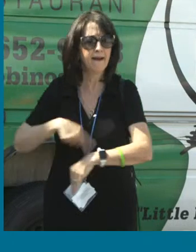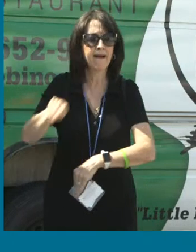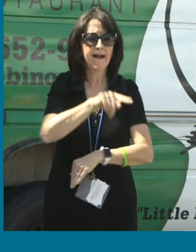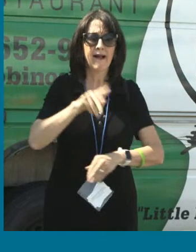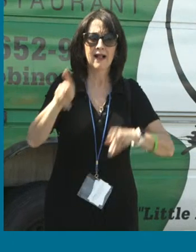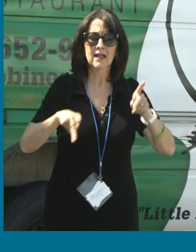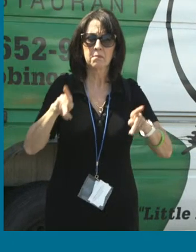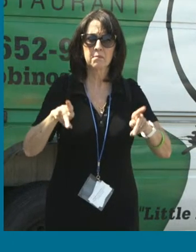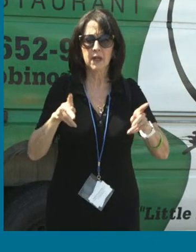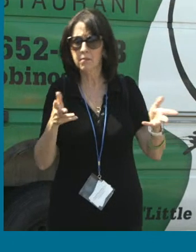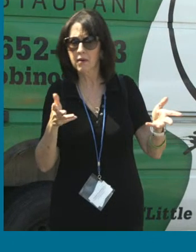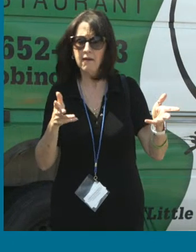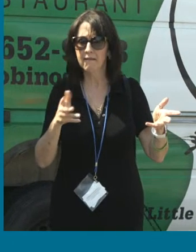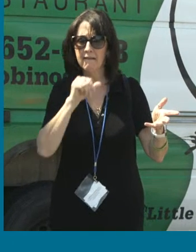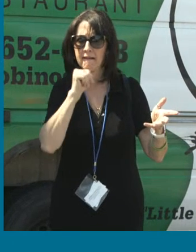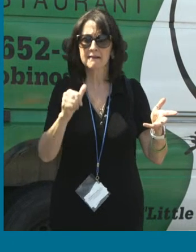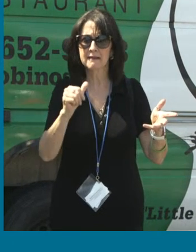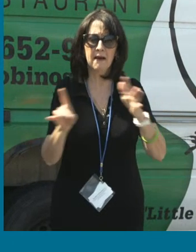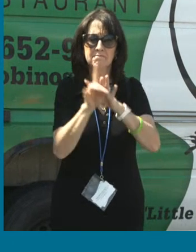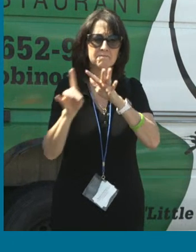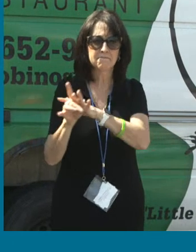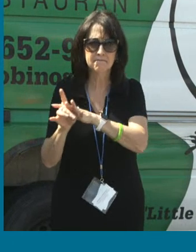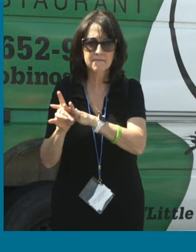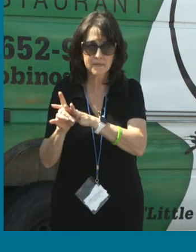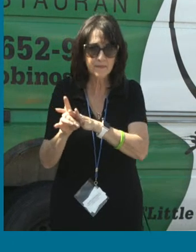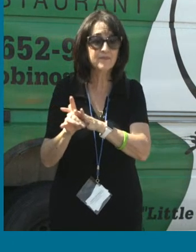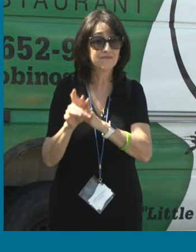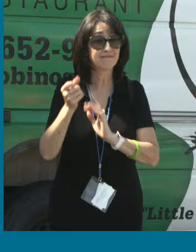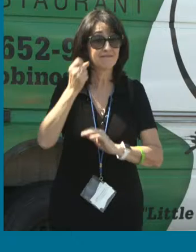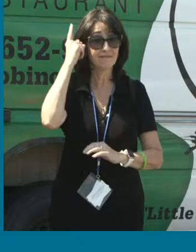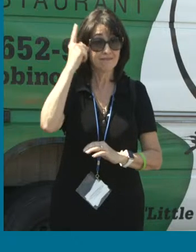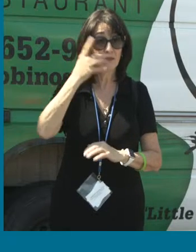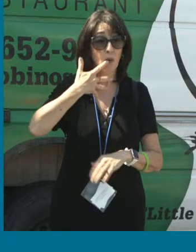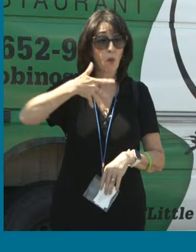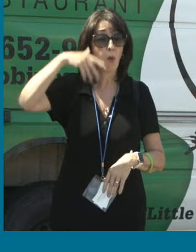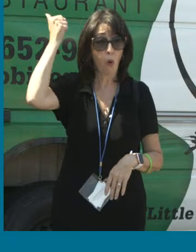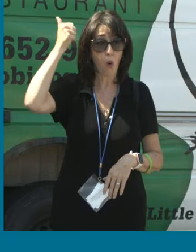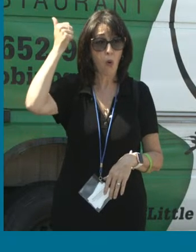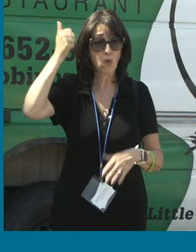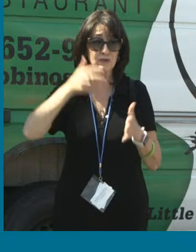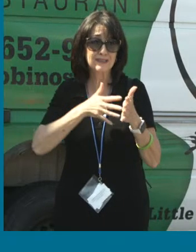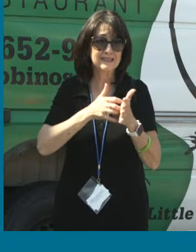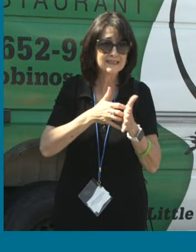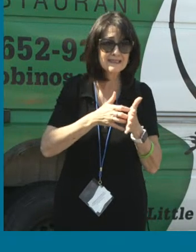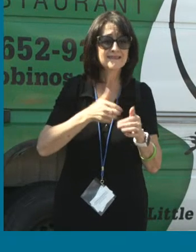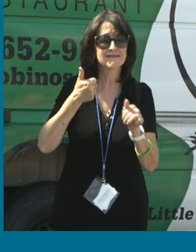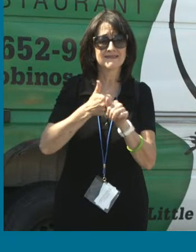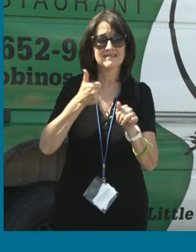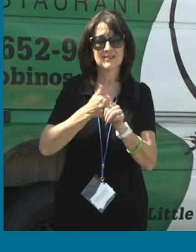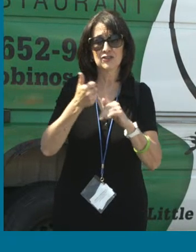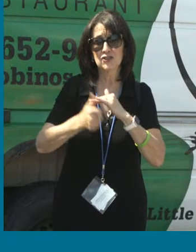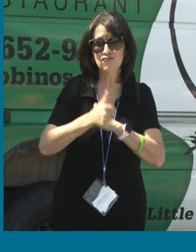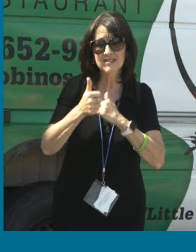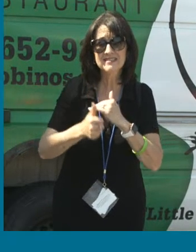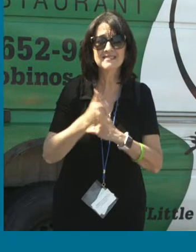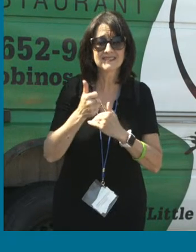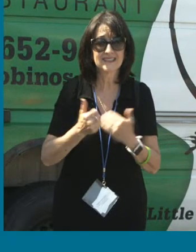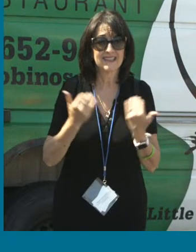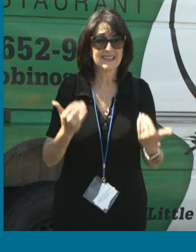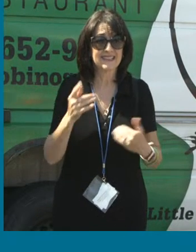older, were the most at risk and the most eager to be vaccinated. That population